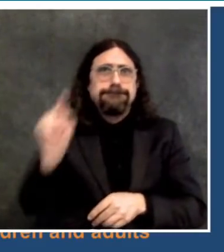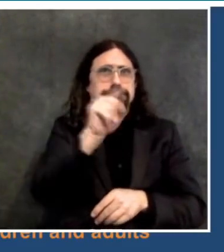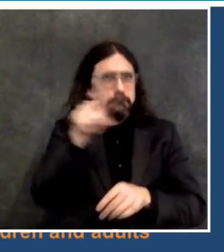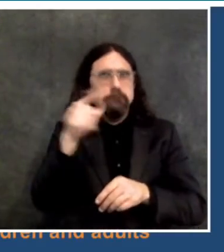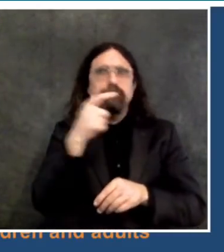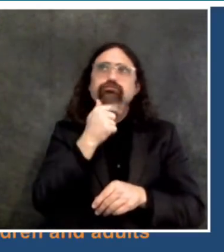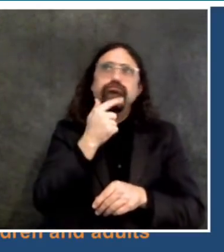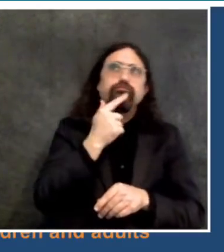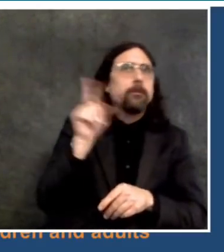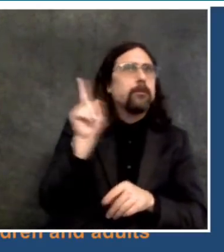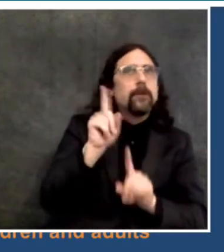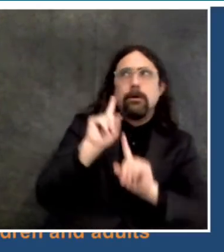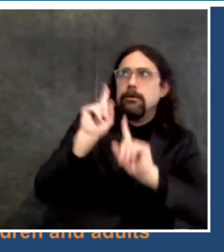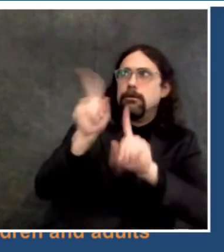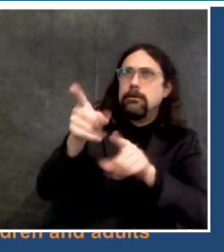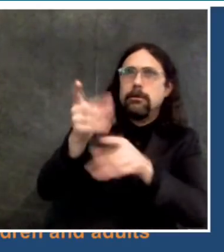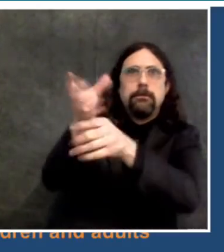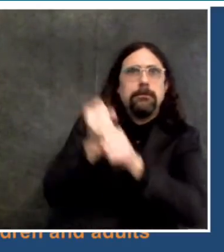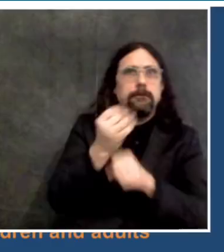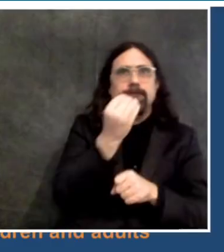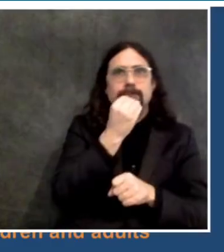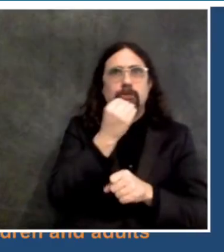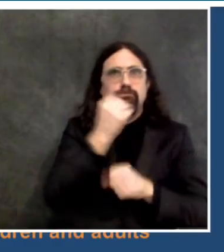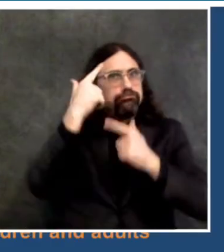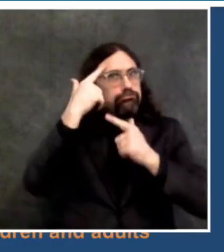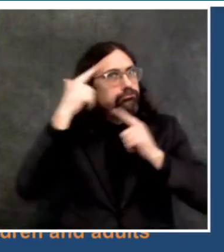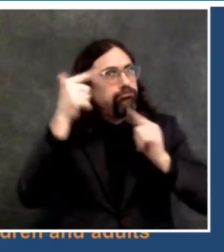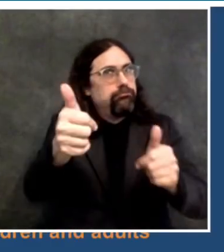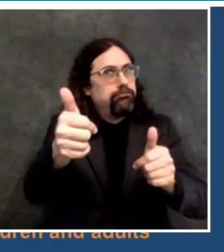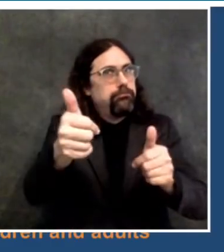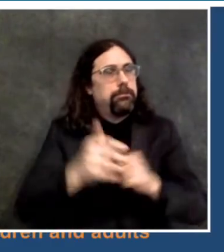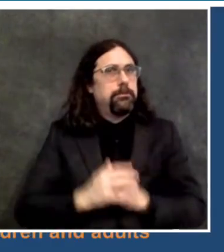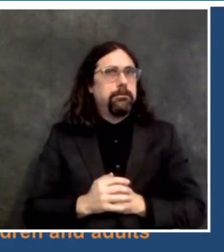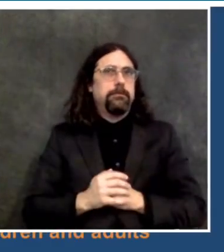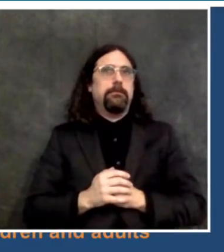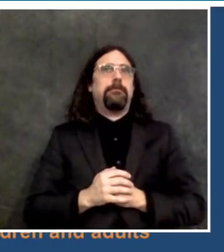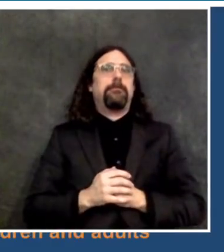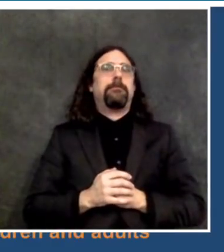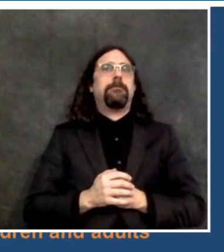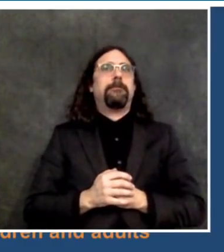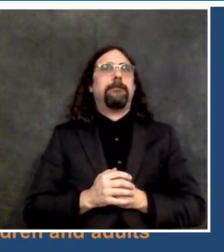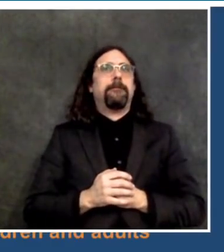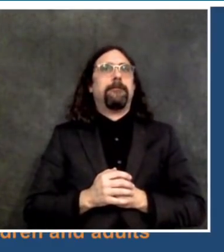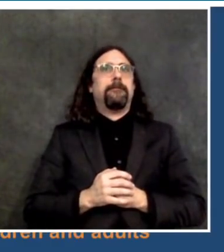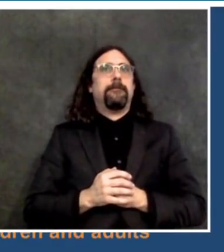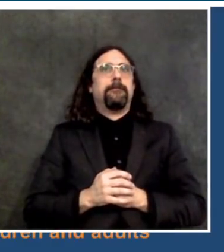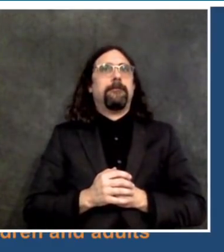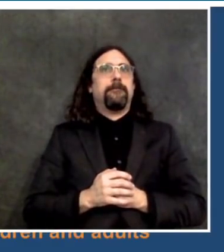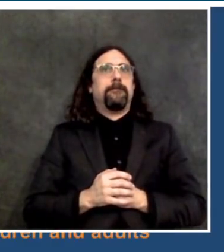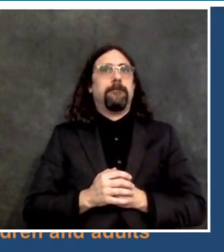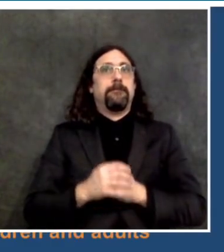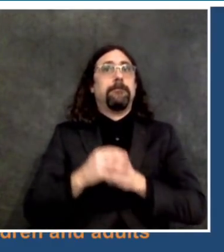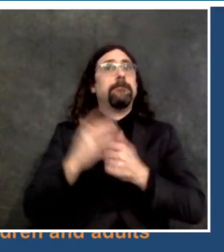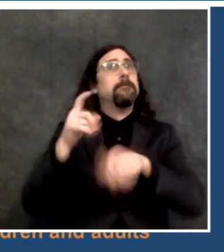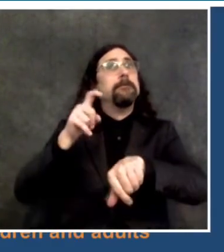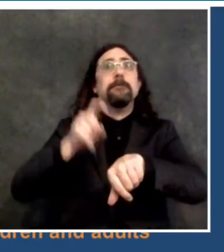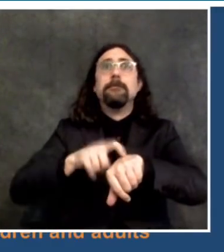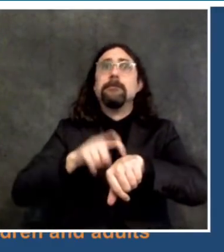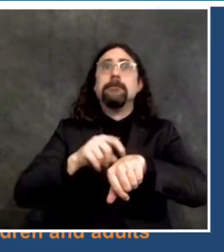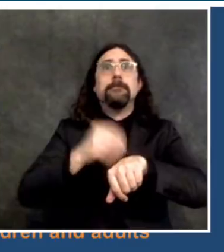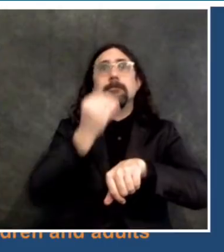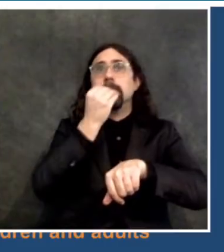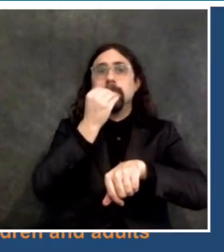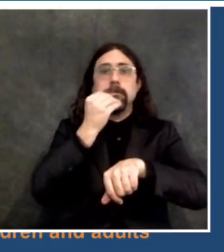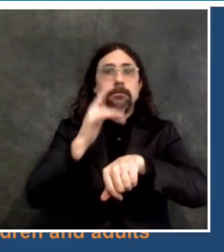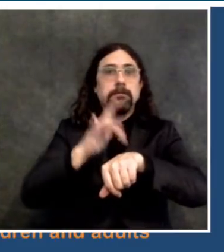with kids, we're going to do the early morning hours for pickups at 7:30 to 11:30 a.m. And then from 11:30